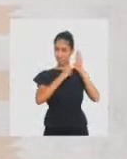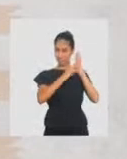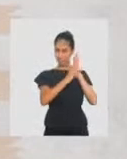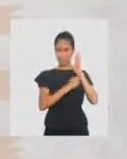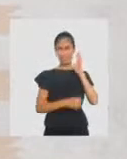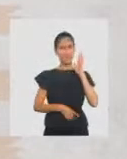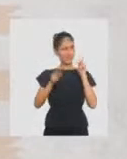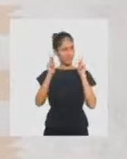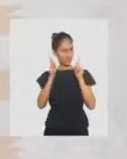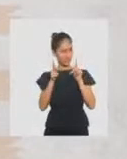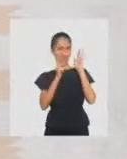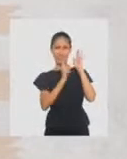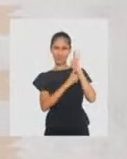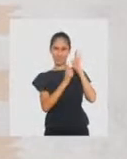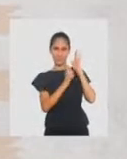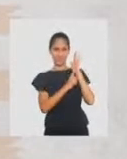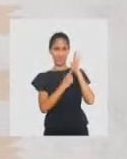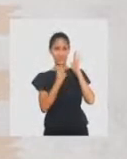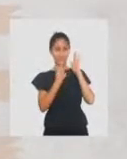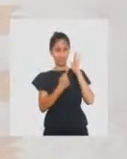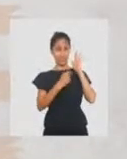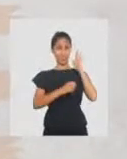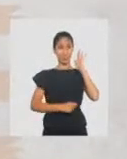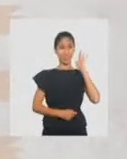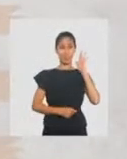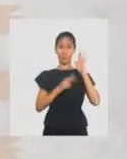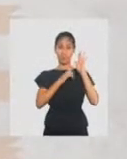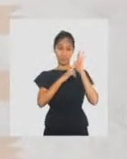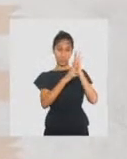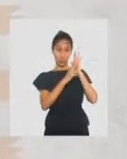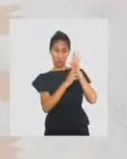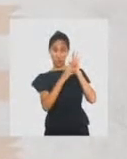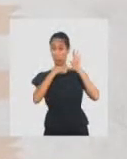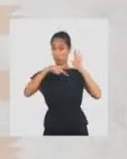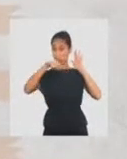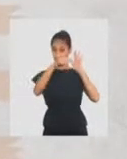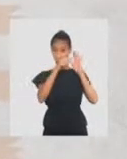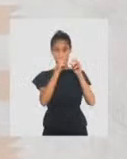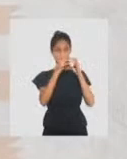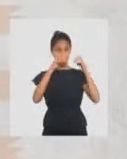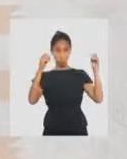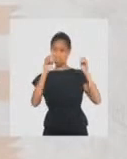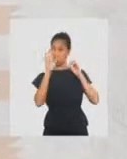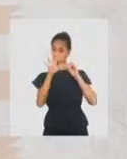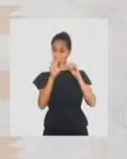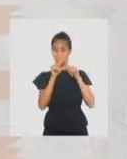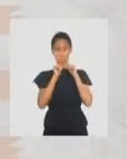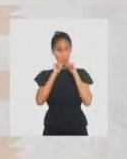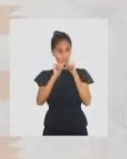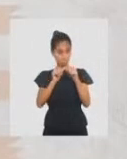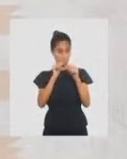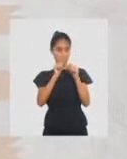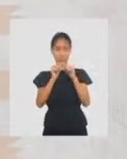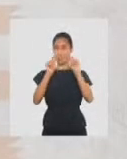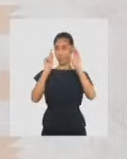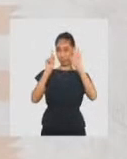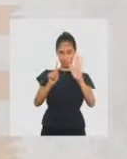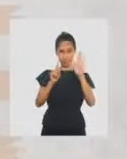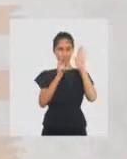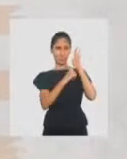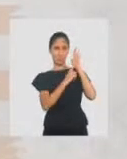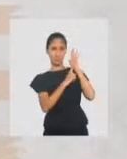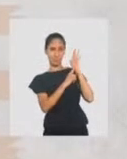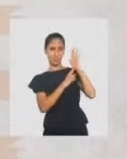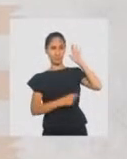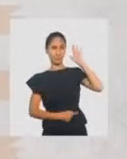phrase. Okay, Miss González. They are so tasty and freshly made. Okay. Let's continue with phrase number